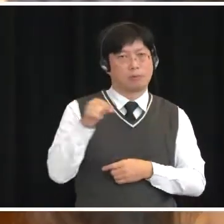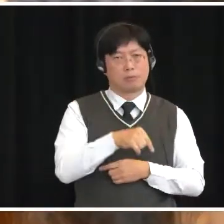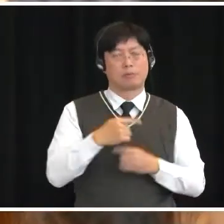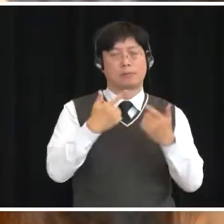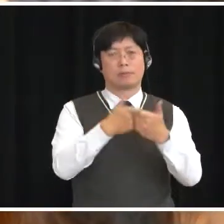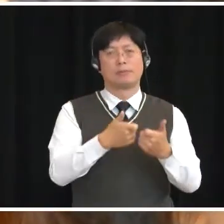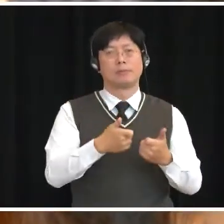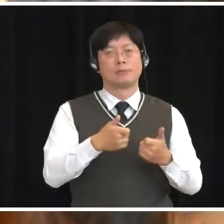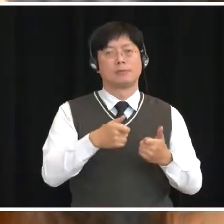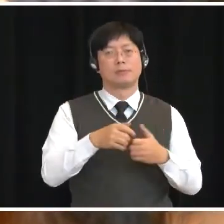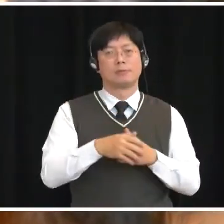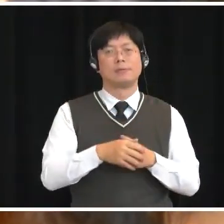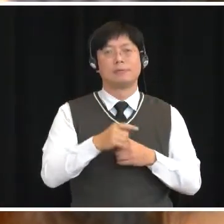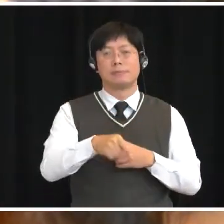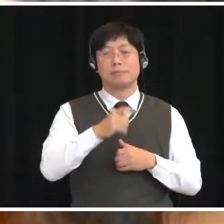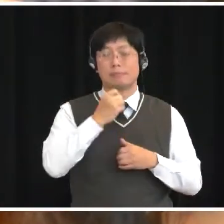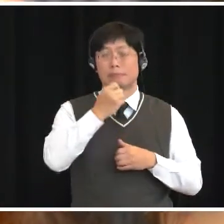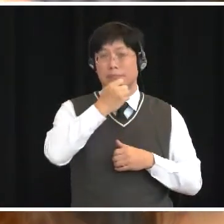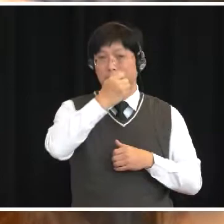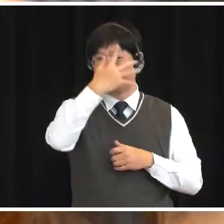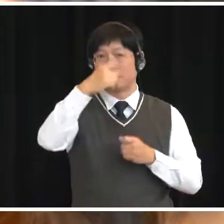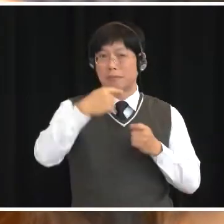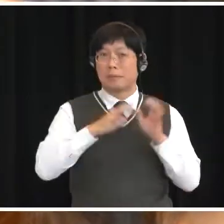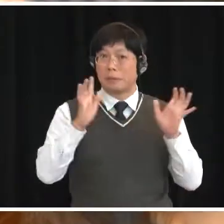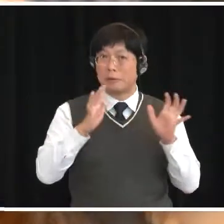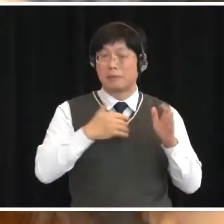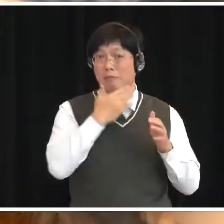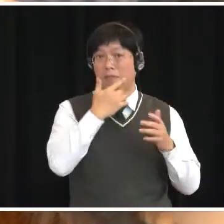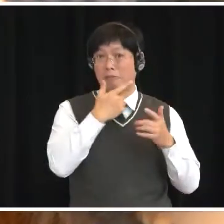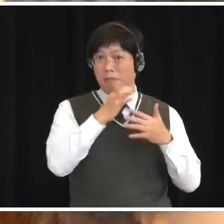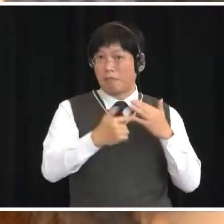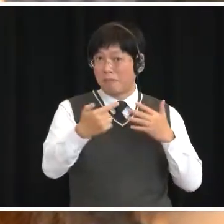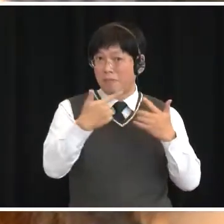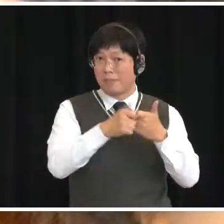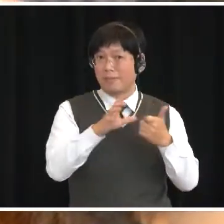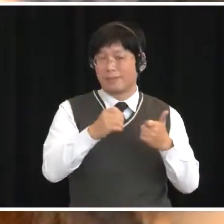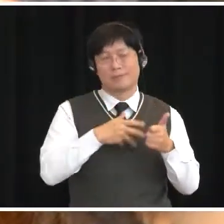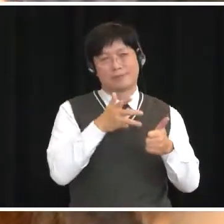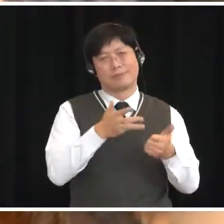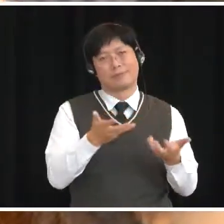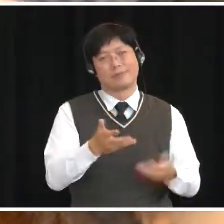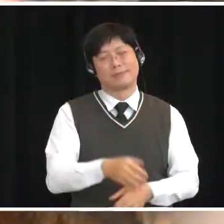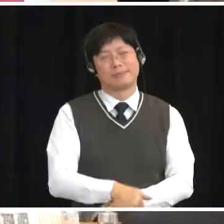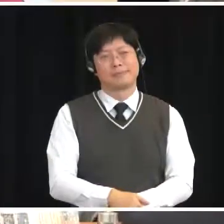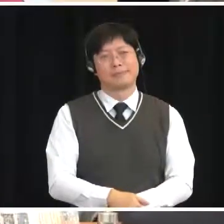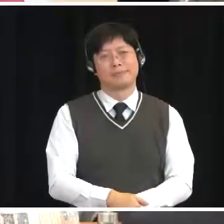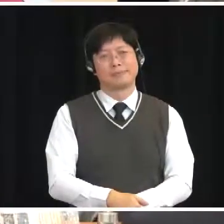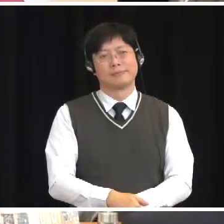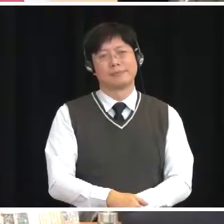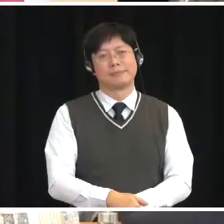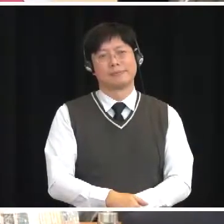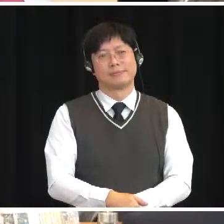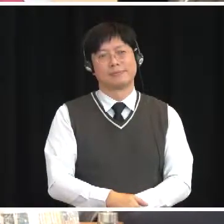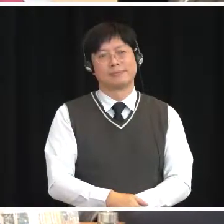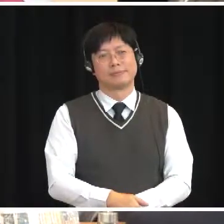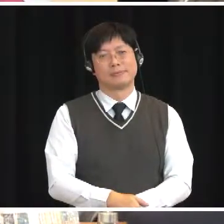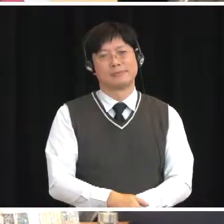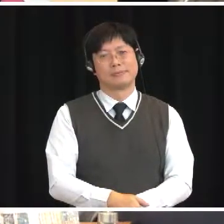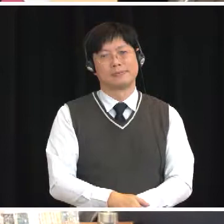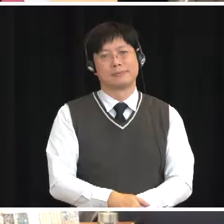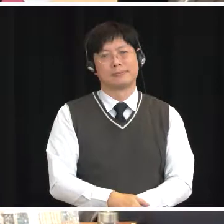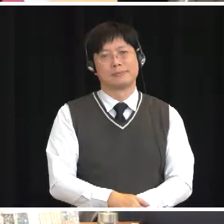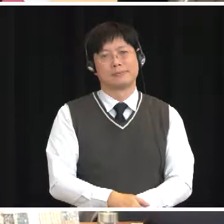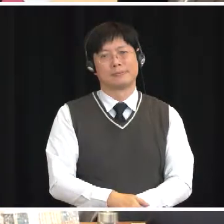the child's best interest. I think that can be a way to look at the best interest of the child. I would like to